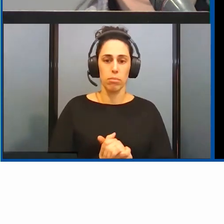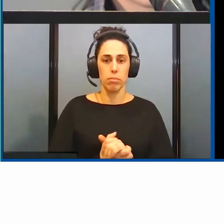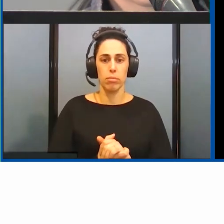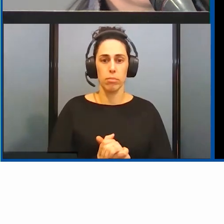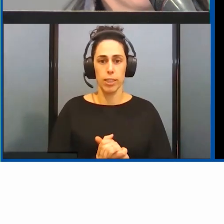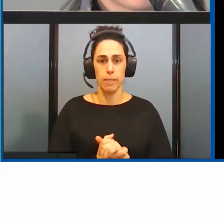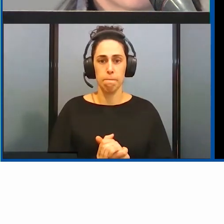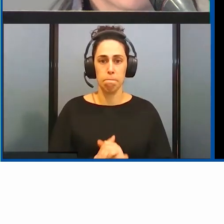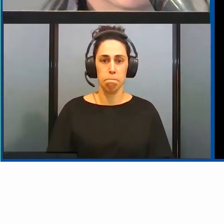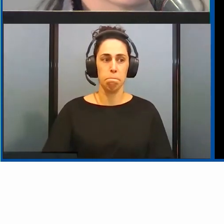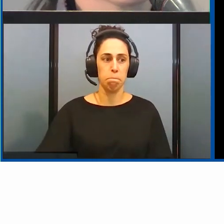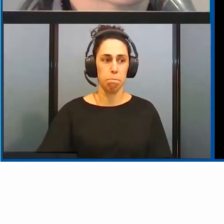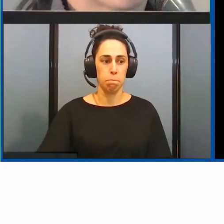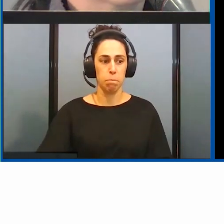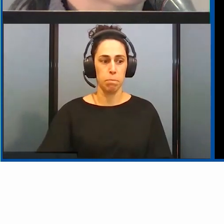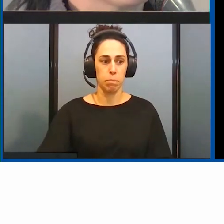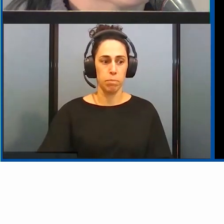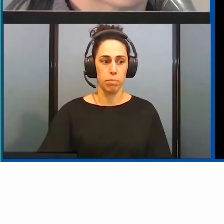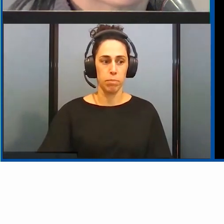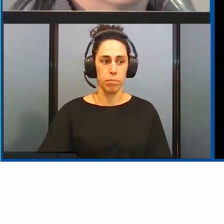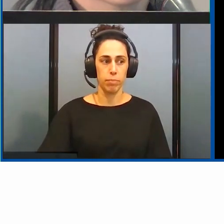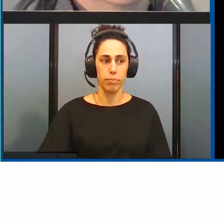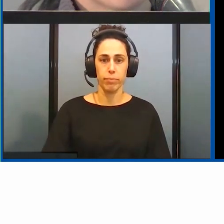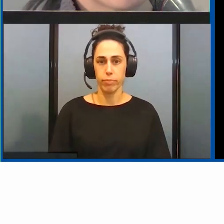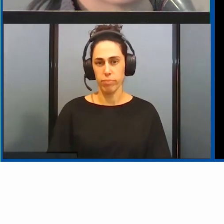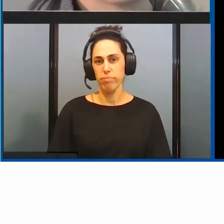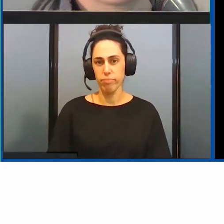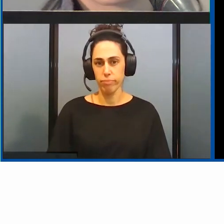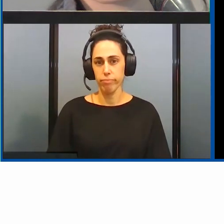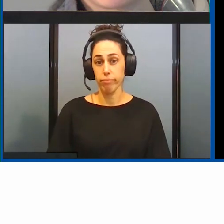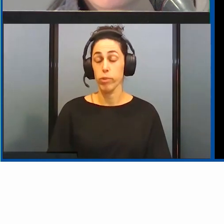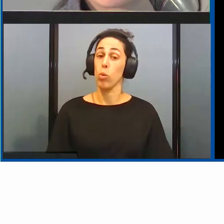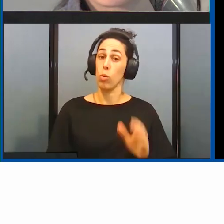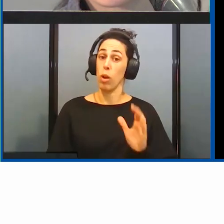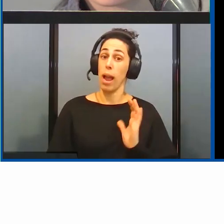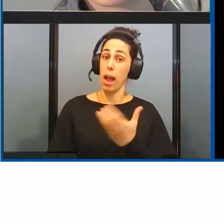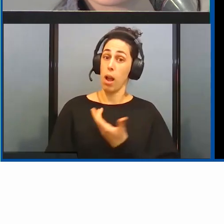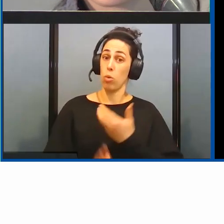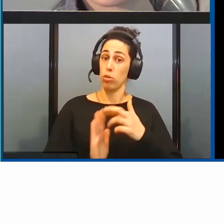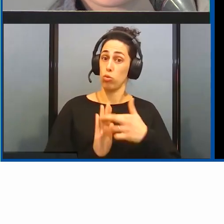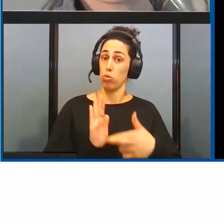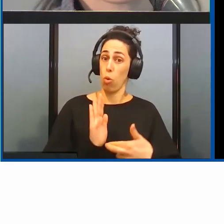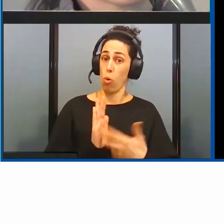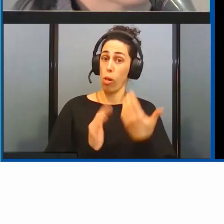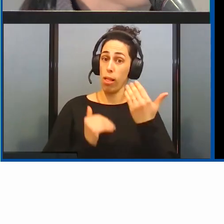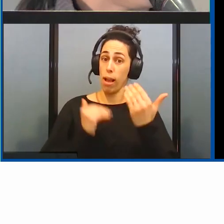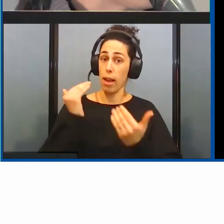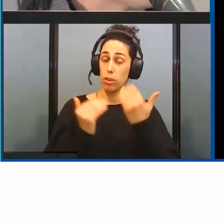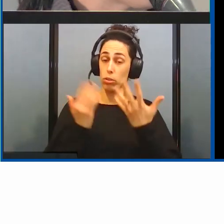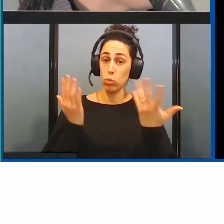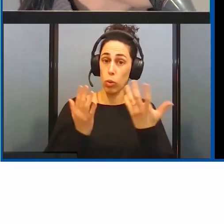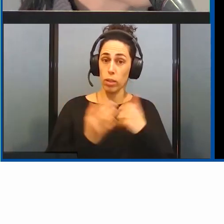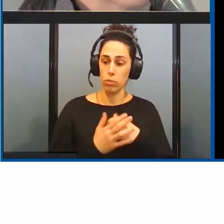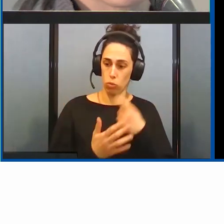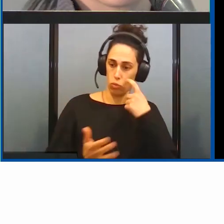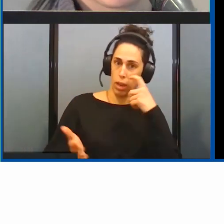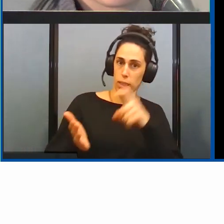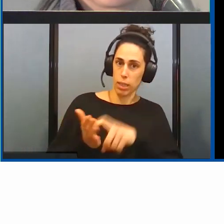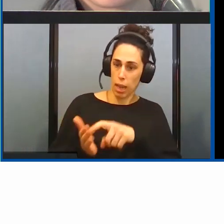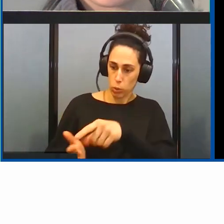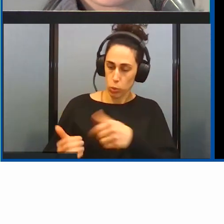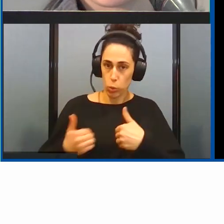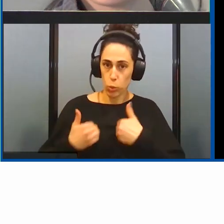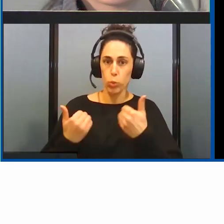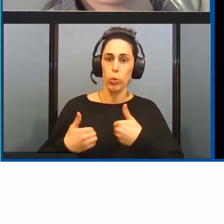I alluded to this already, like our role as adults. We have to recognize children and youth as individuals,